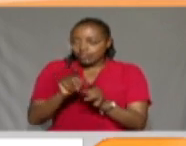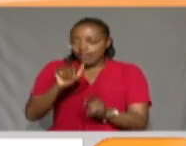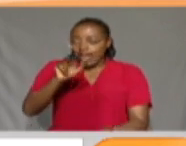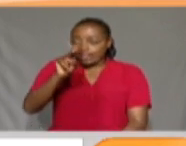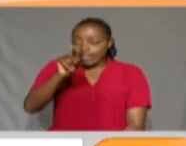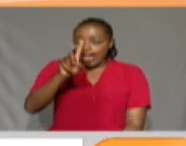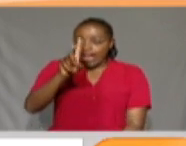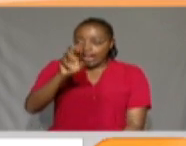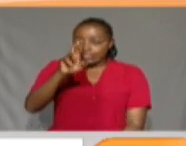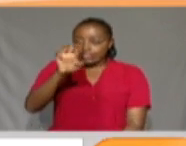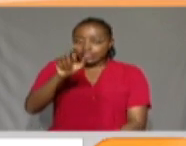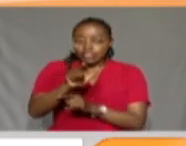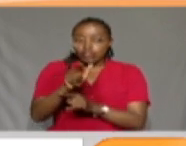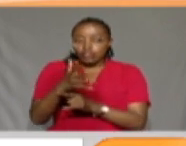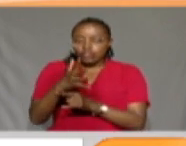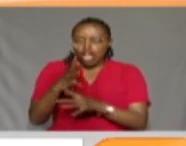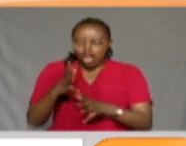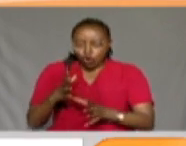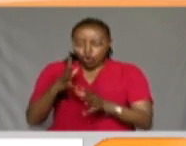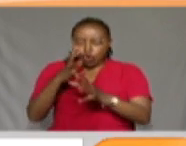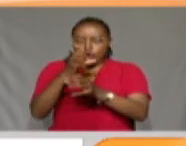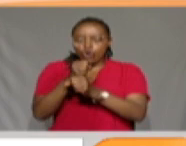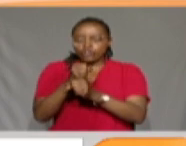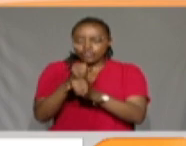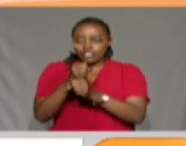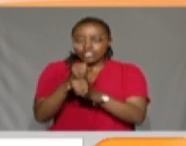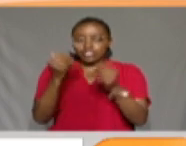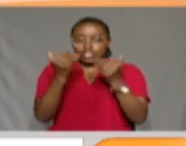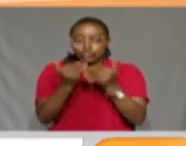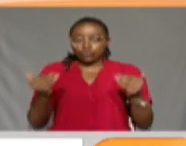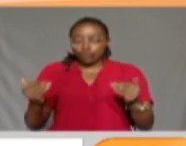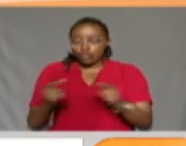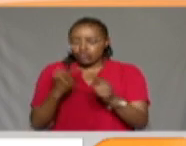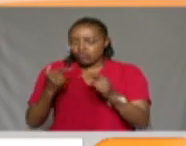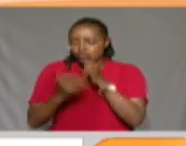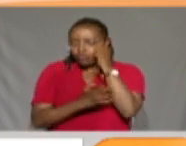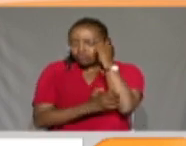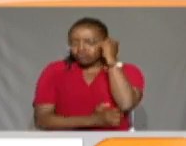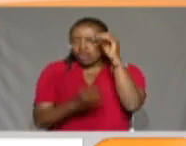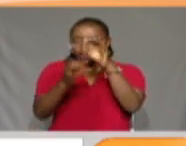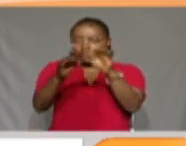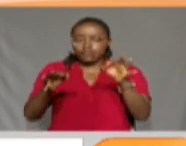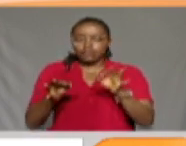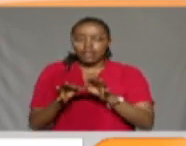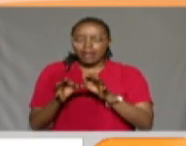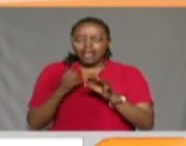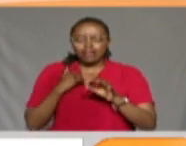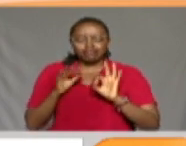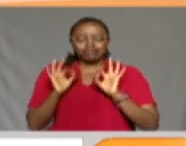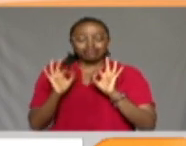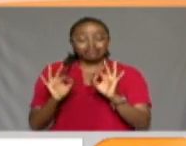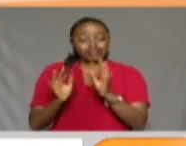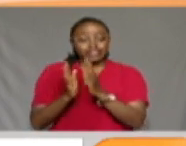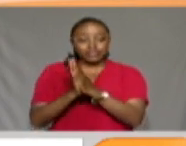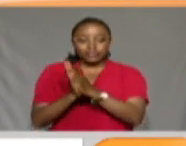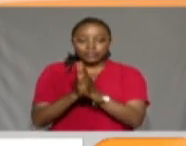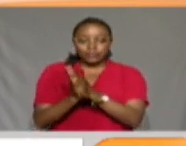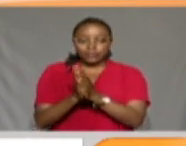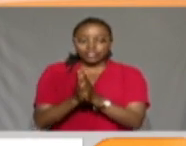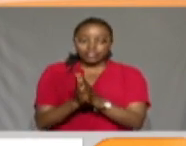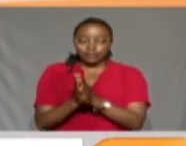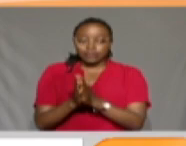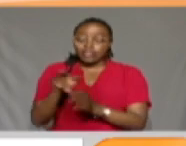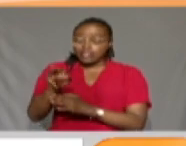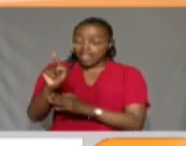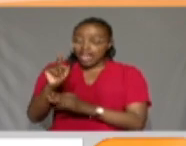Pir. Well, these courageous and confident kids who come from humble backgrounds and have an amazing story. This is